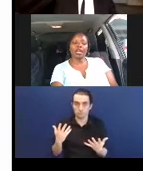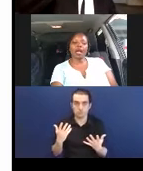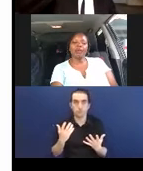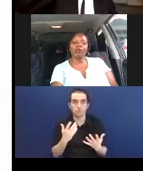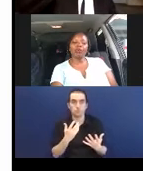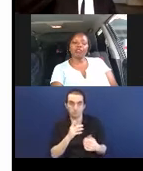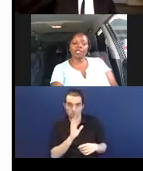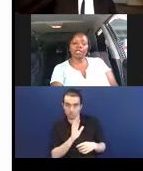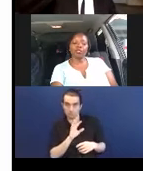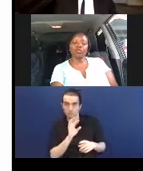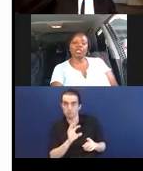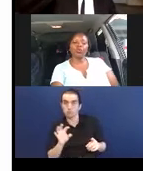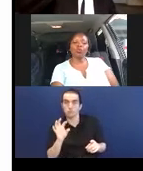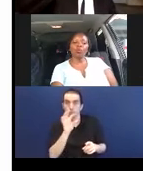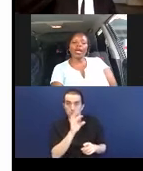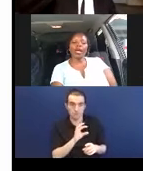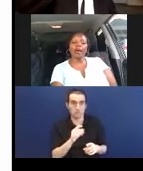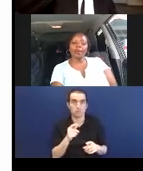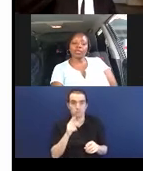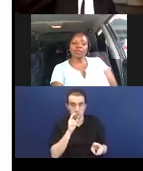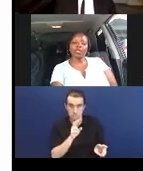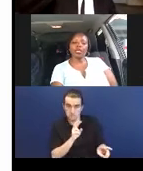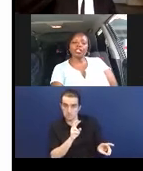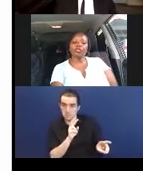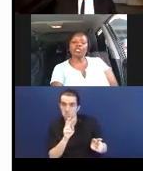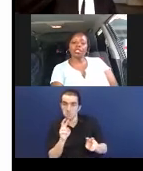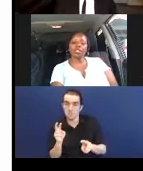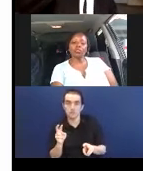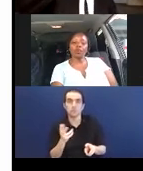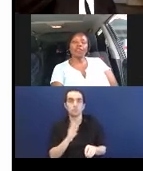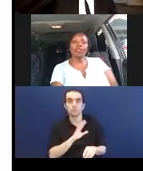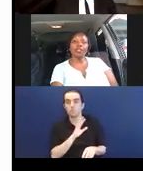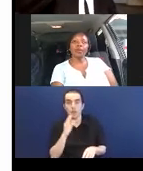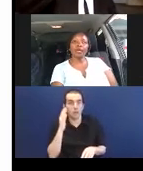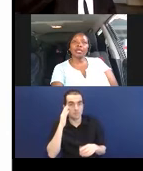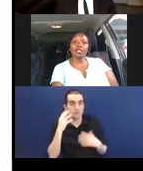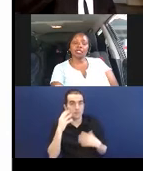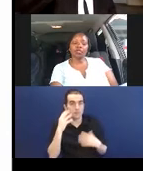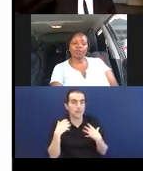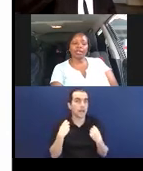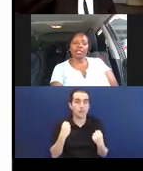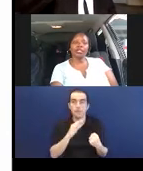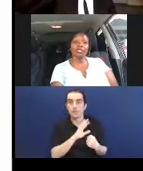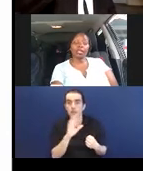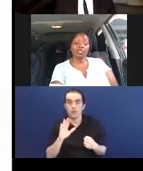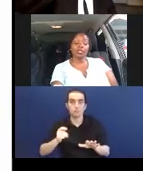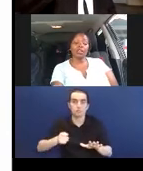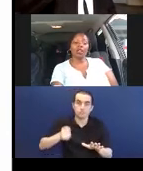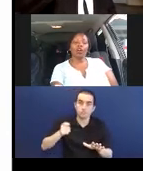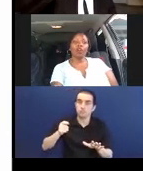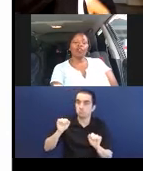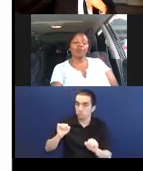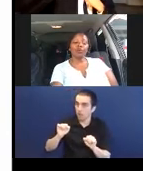capacity have been conflated so that where a person is considered to have impaired decision-making